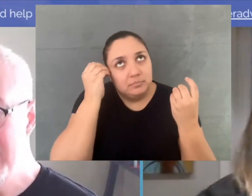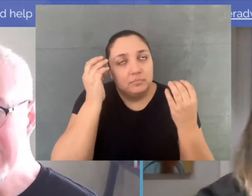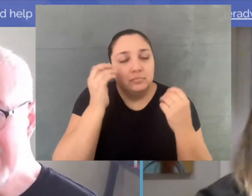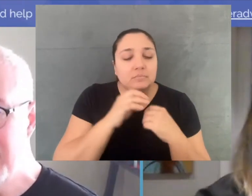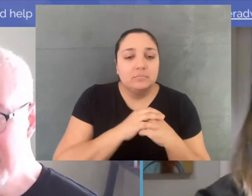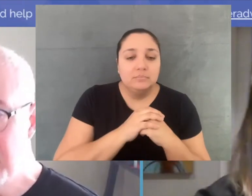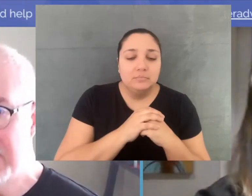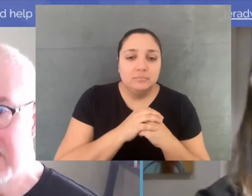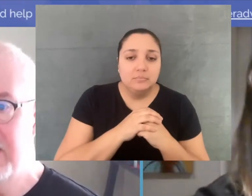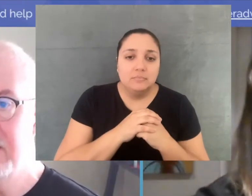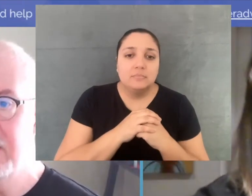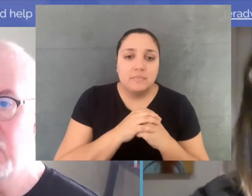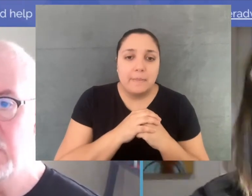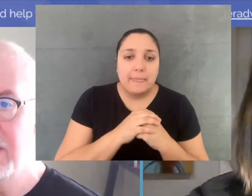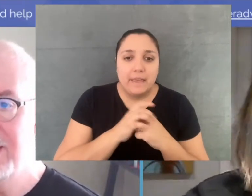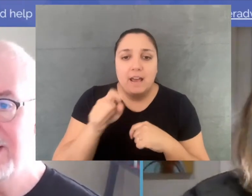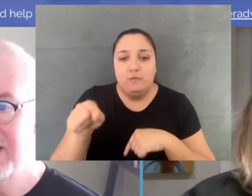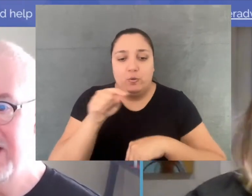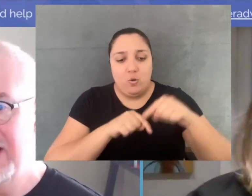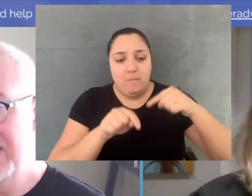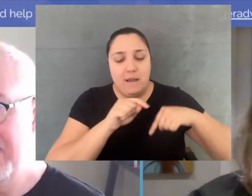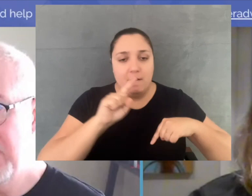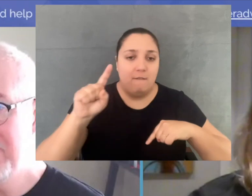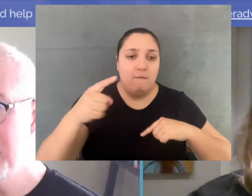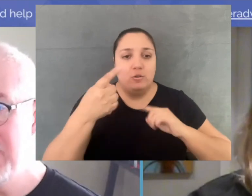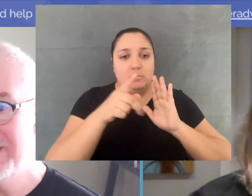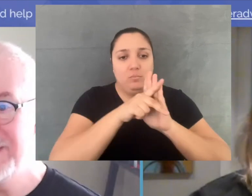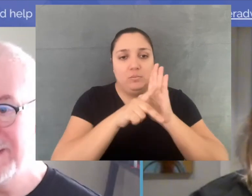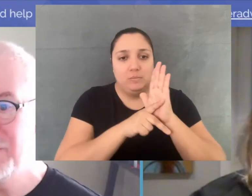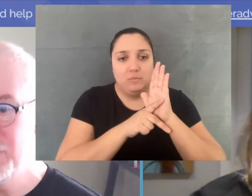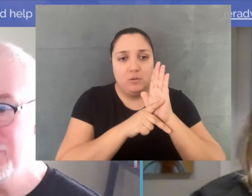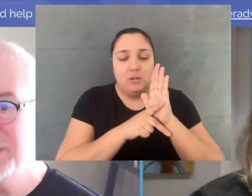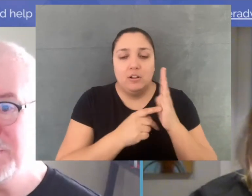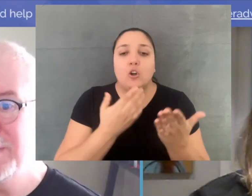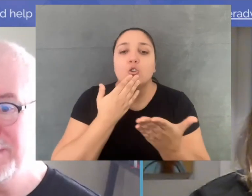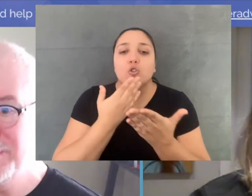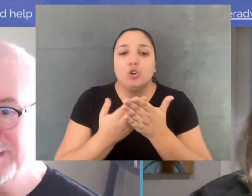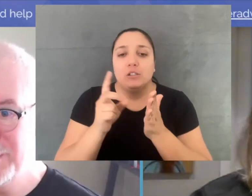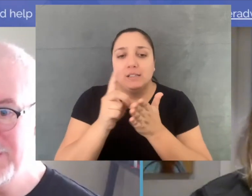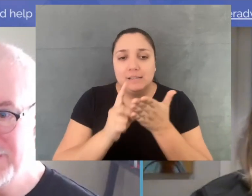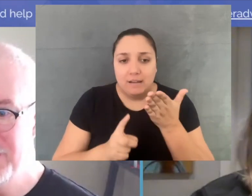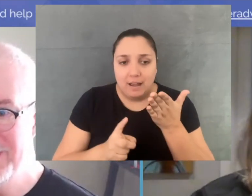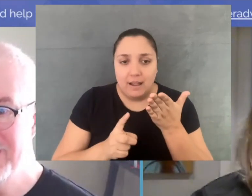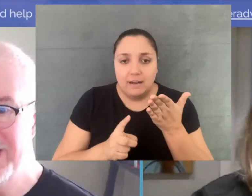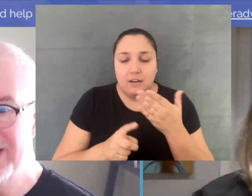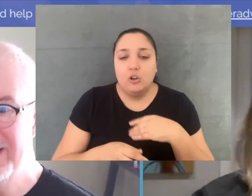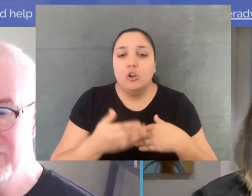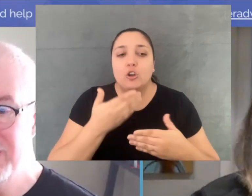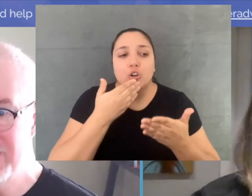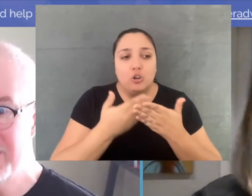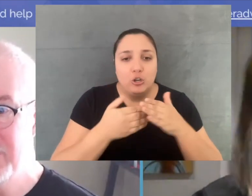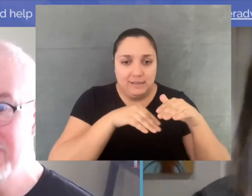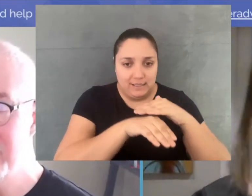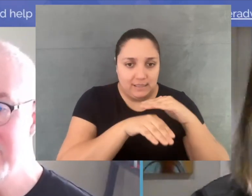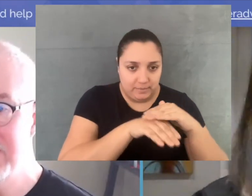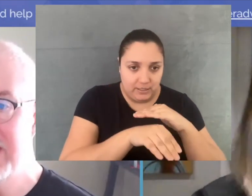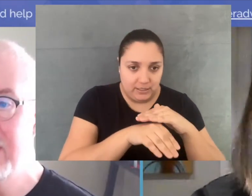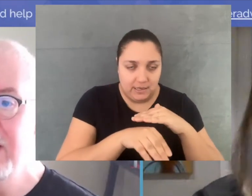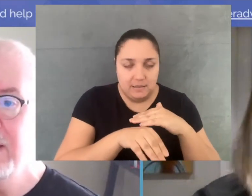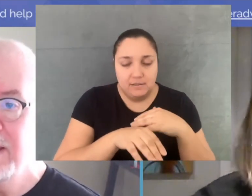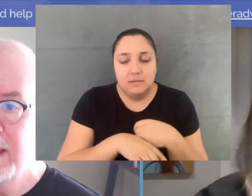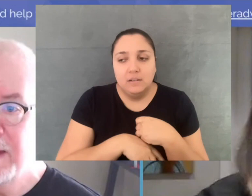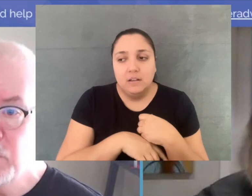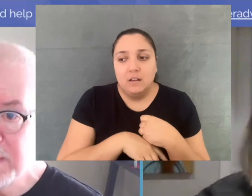for me, as I kind of think about that, I would have to go back to that first principle of, good design, good accessibility is good